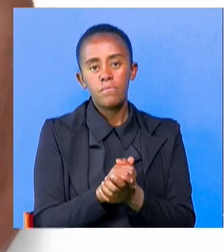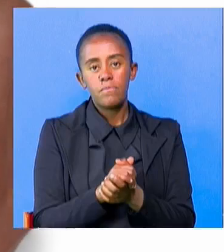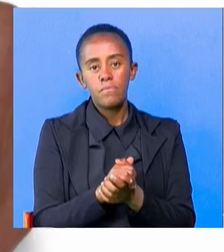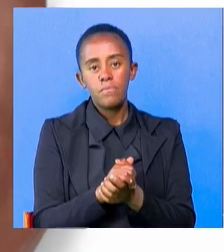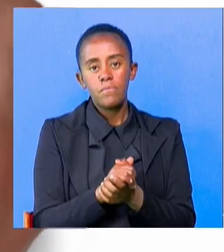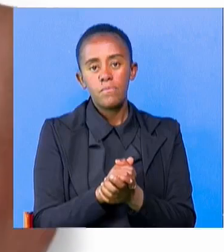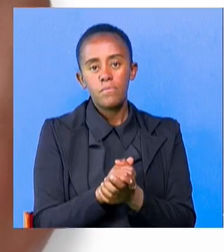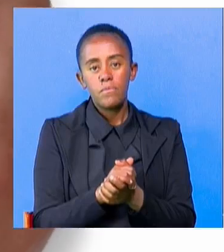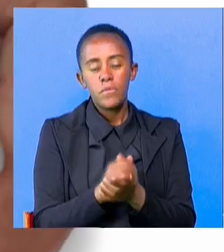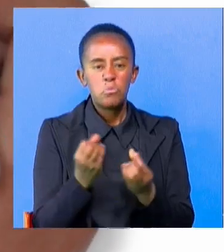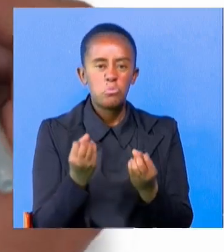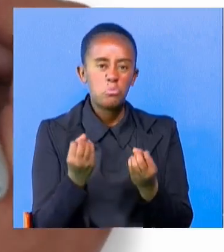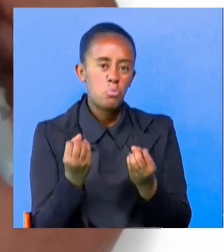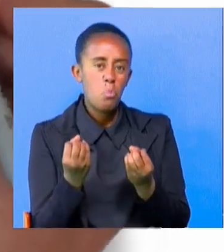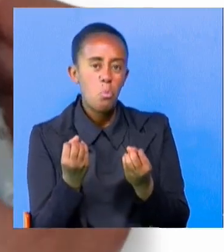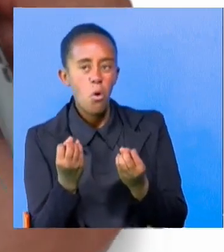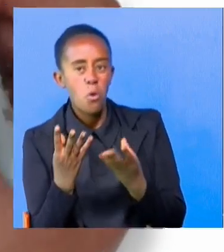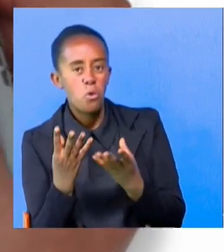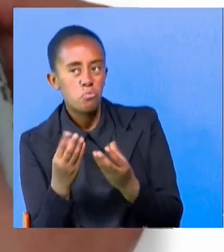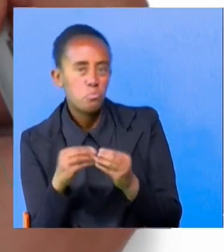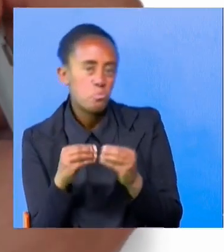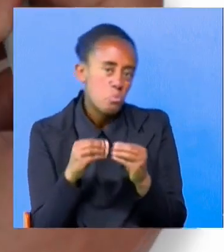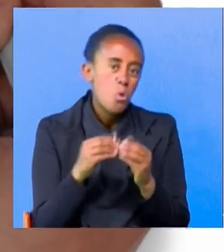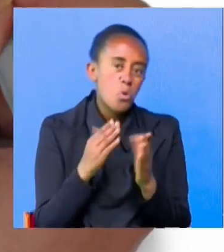more than